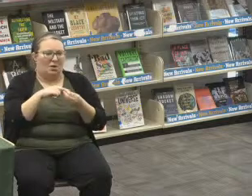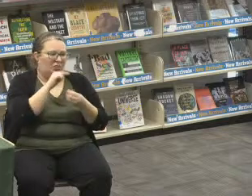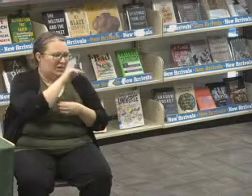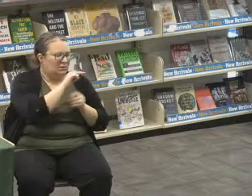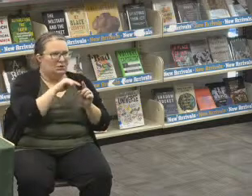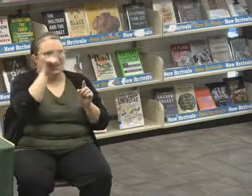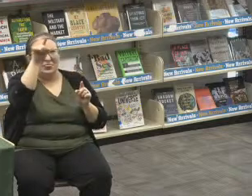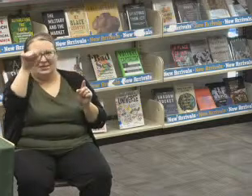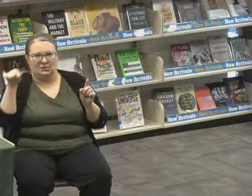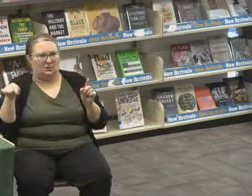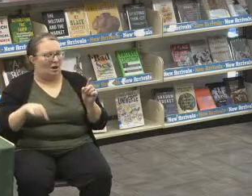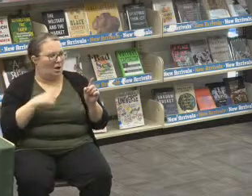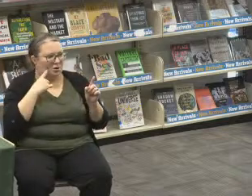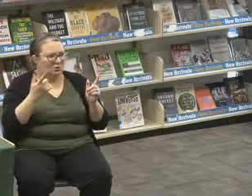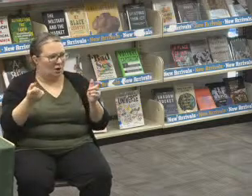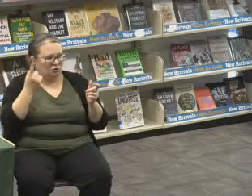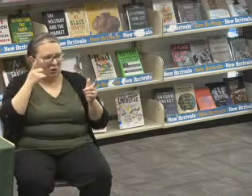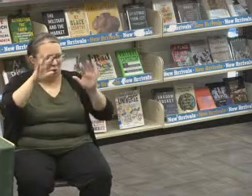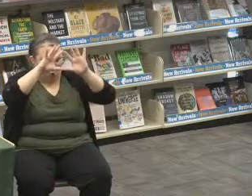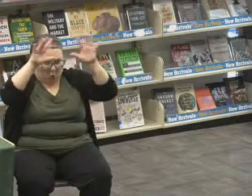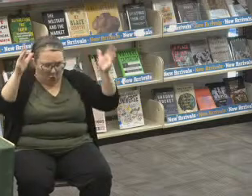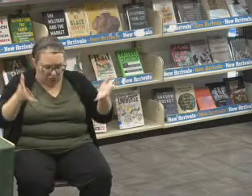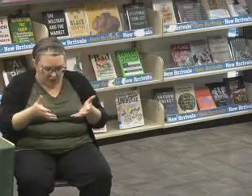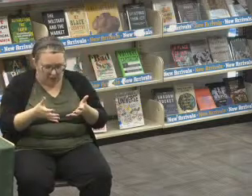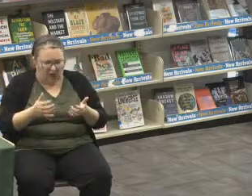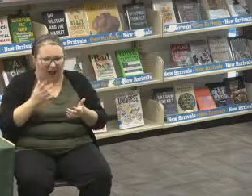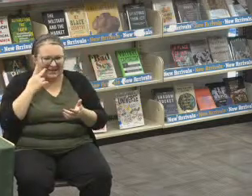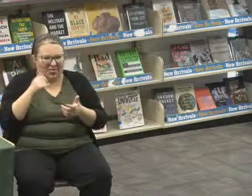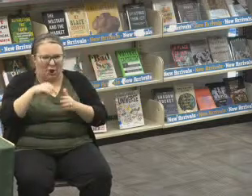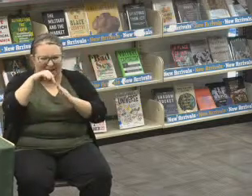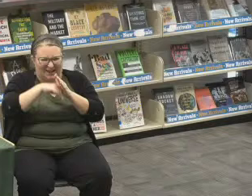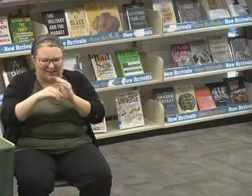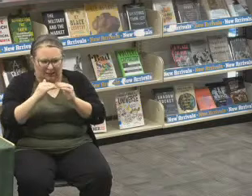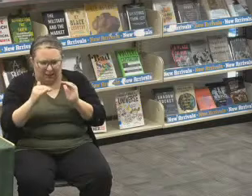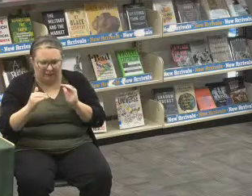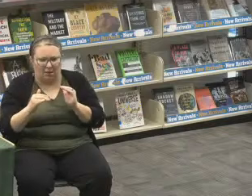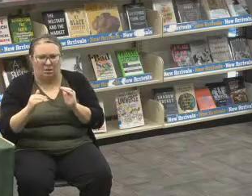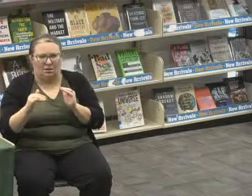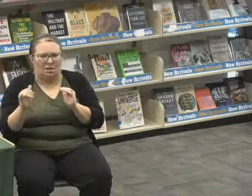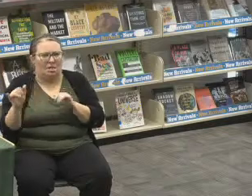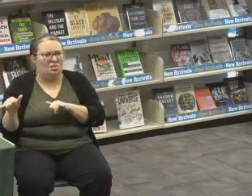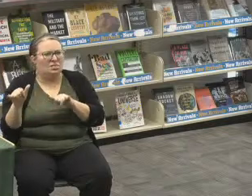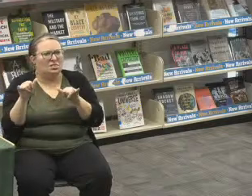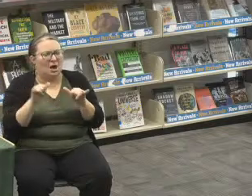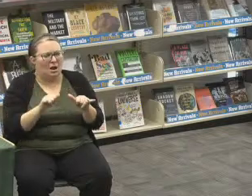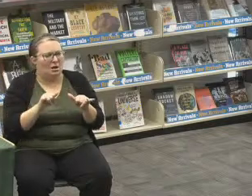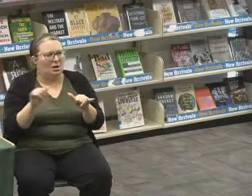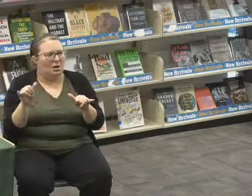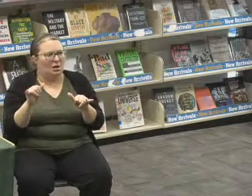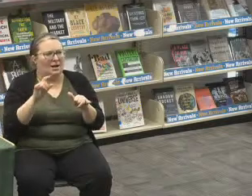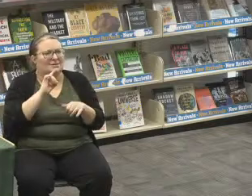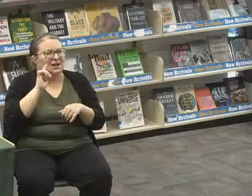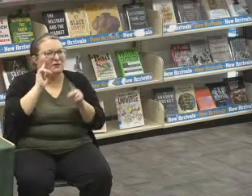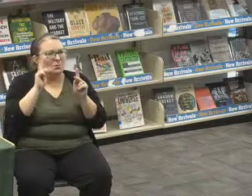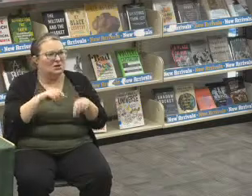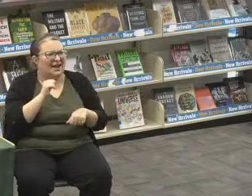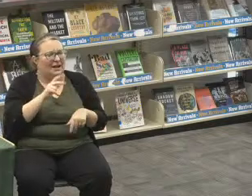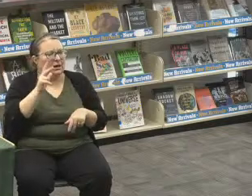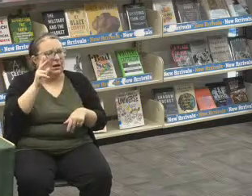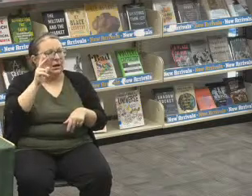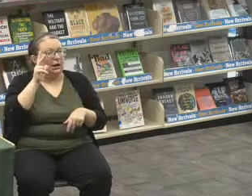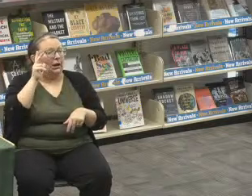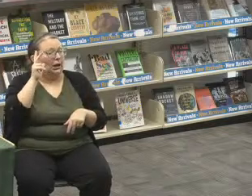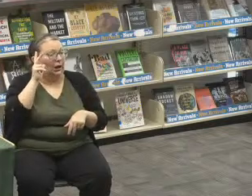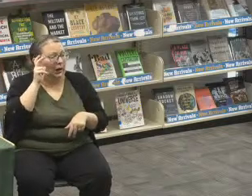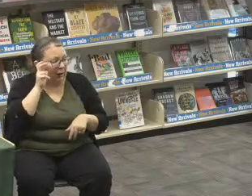this, and you could tell like where the intensity is, almost the same way maybe a deaf person can hear music